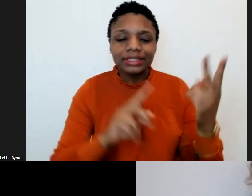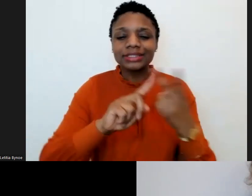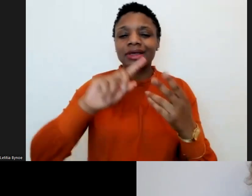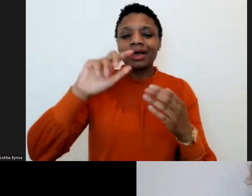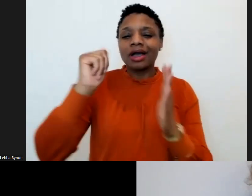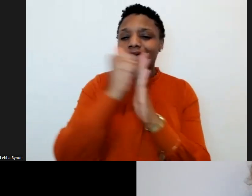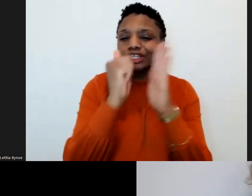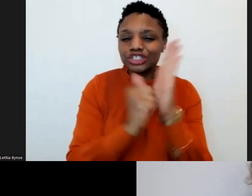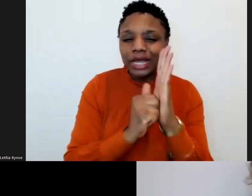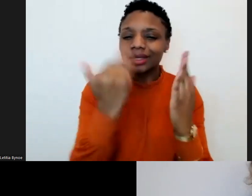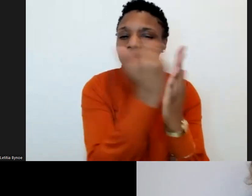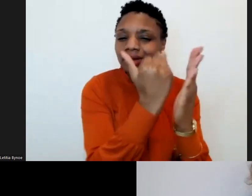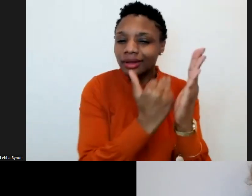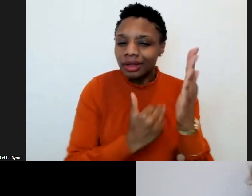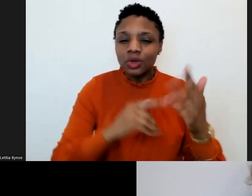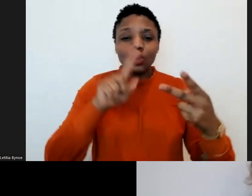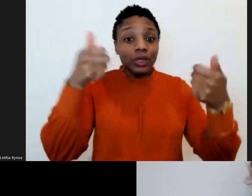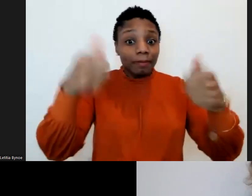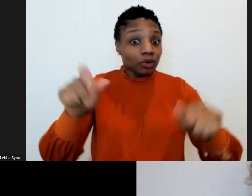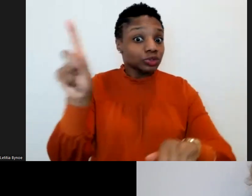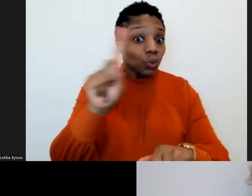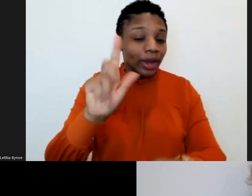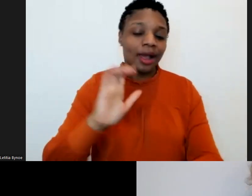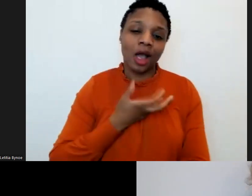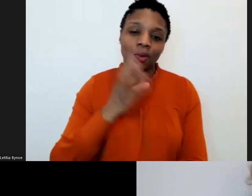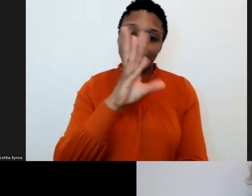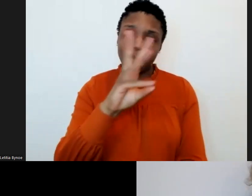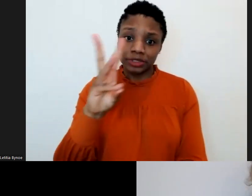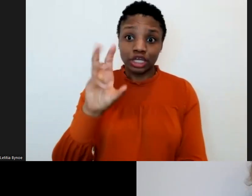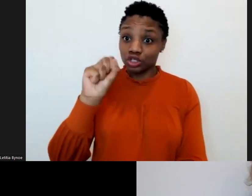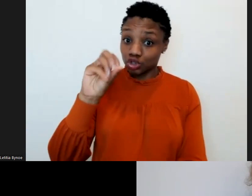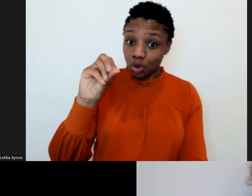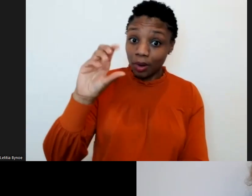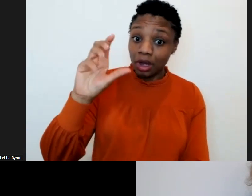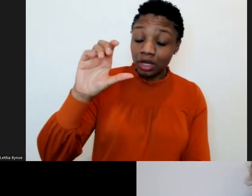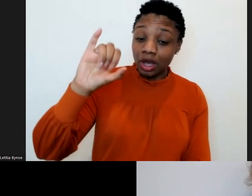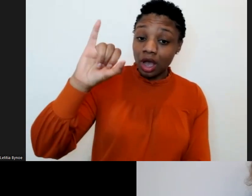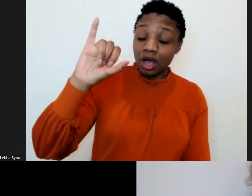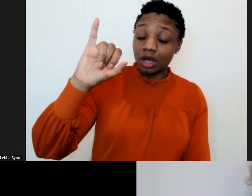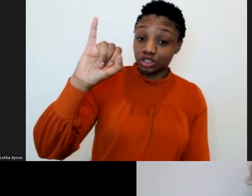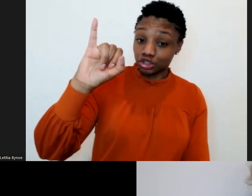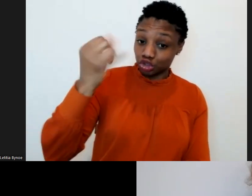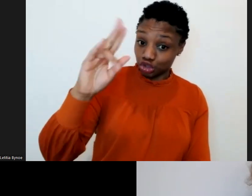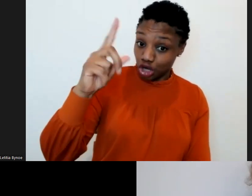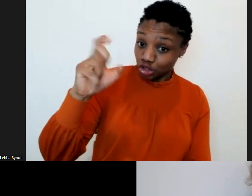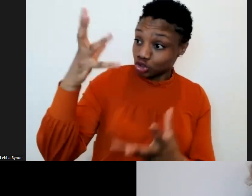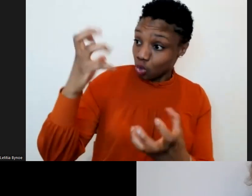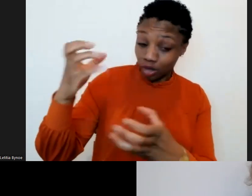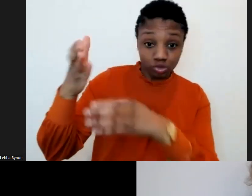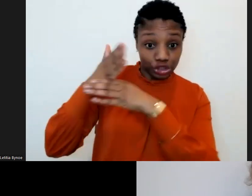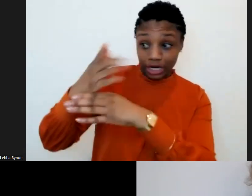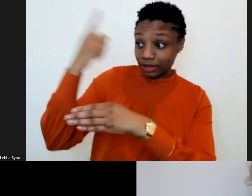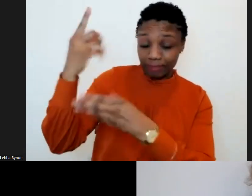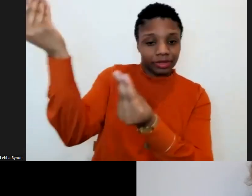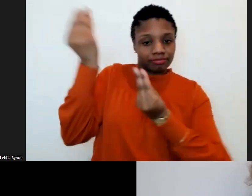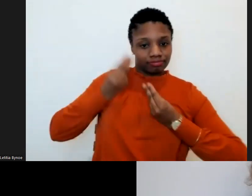stuff on our site. And so if there was anything else you wanted to share, we can do that. I'll make a note of it and then make sure that I'll give that to you